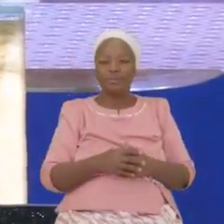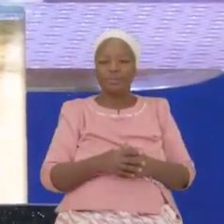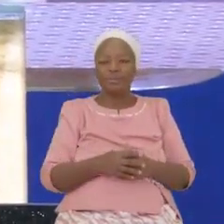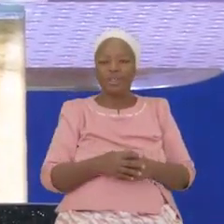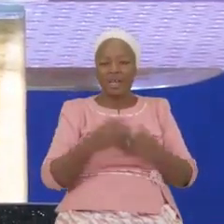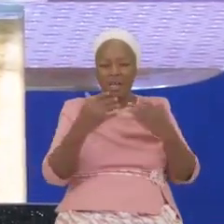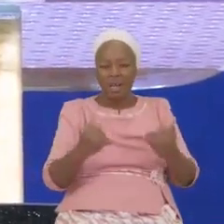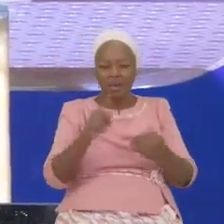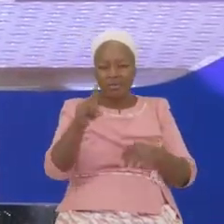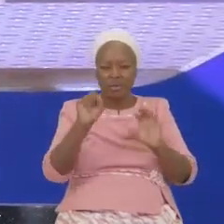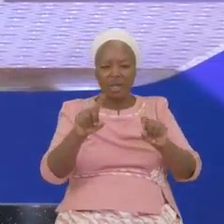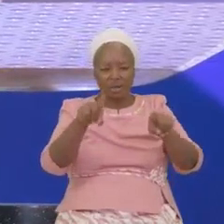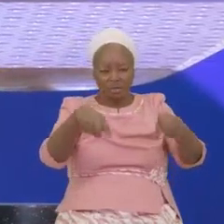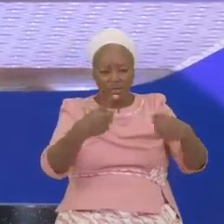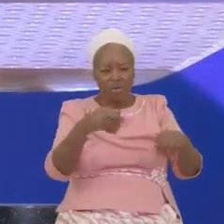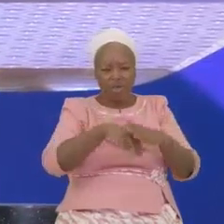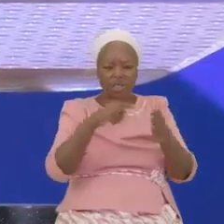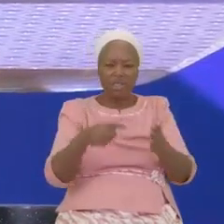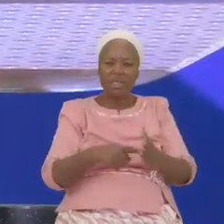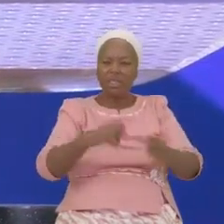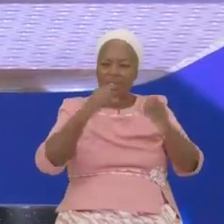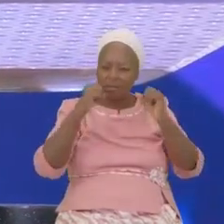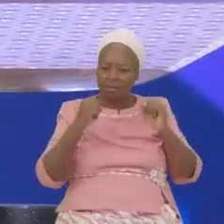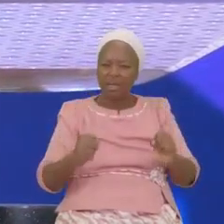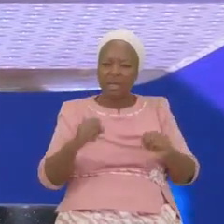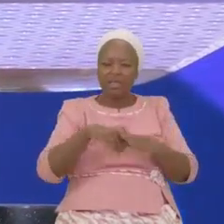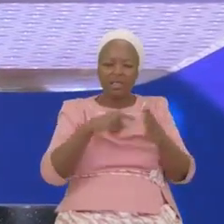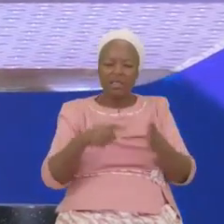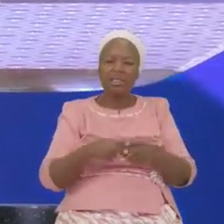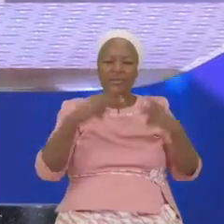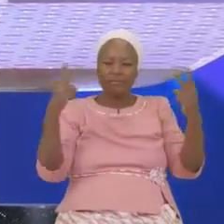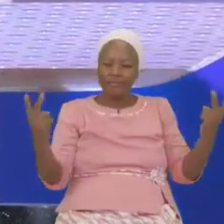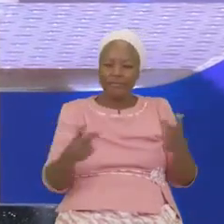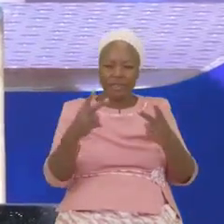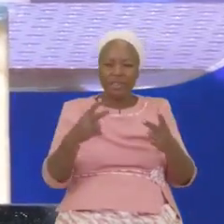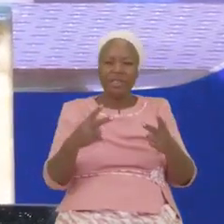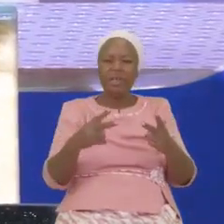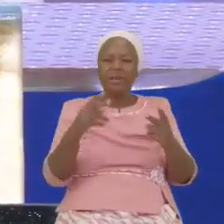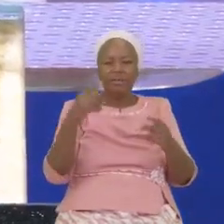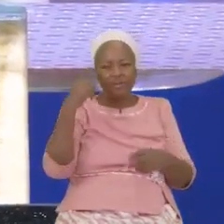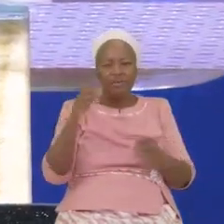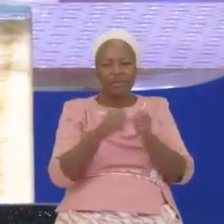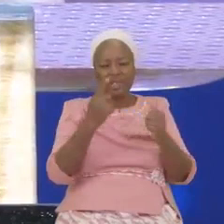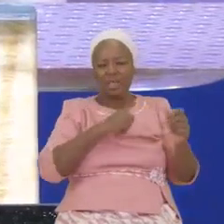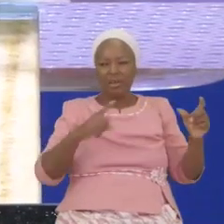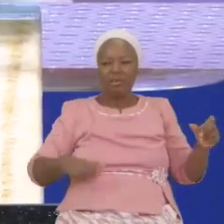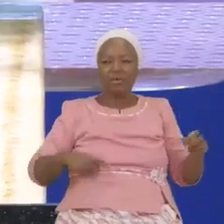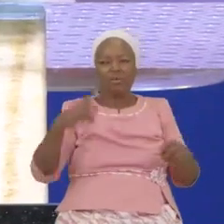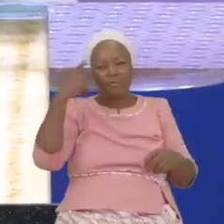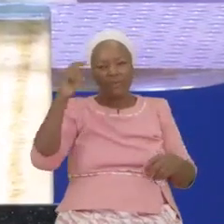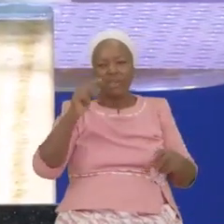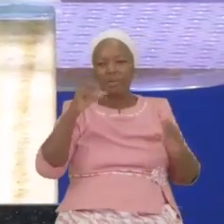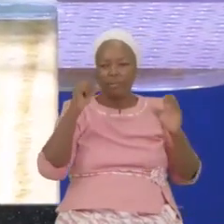That you can go in this might, in this victory of the Lord, for the